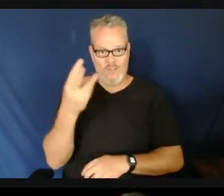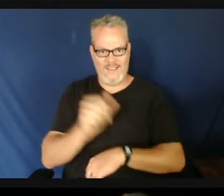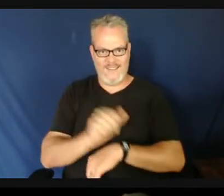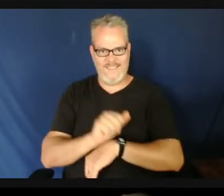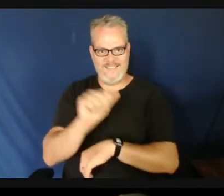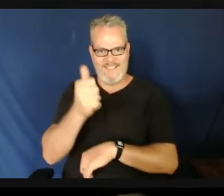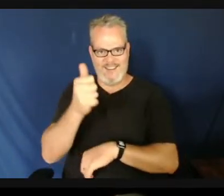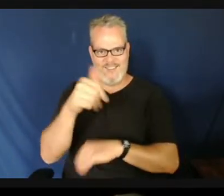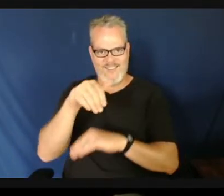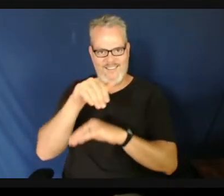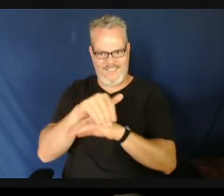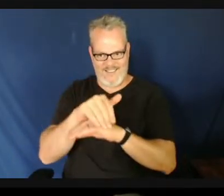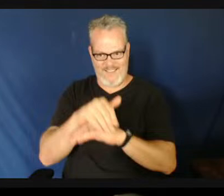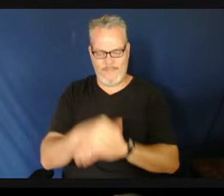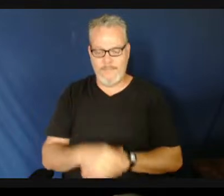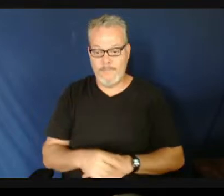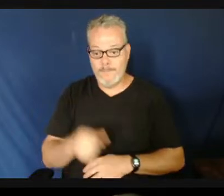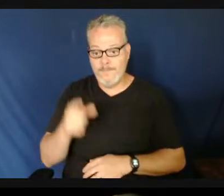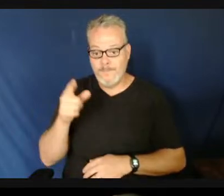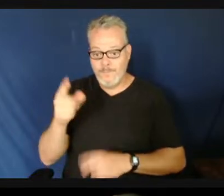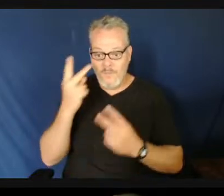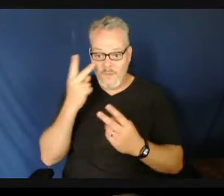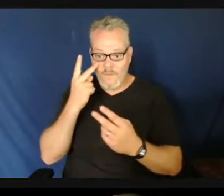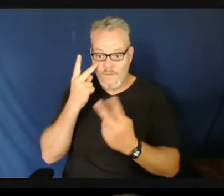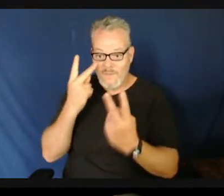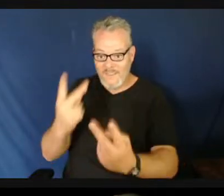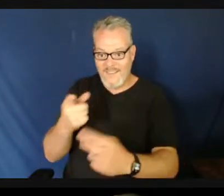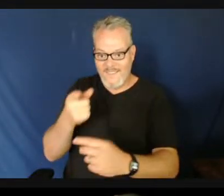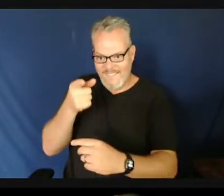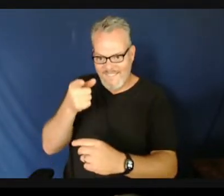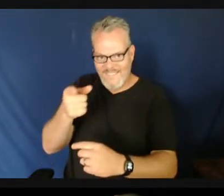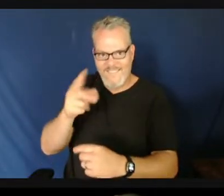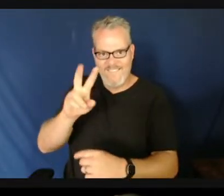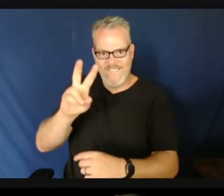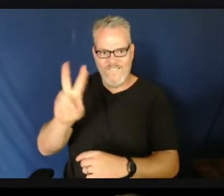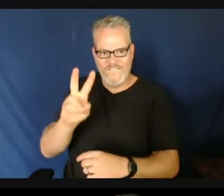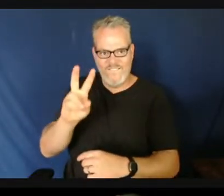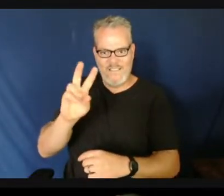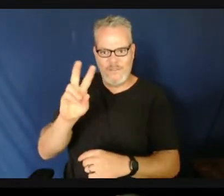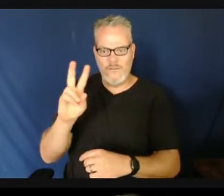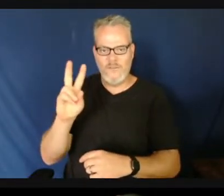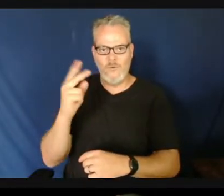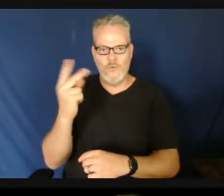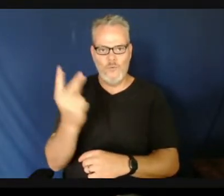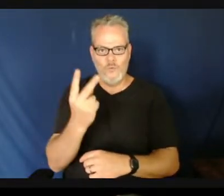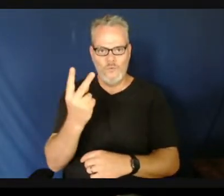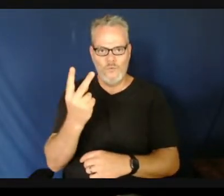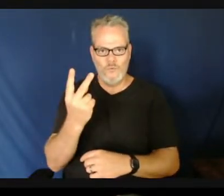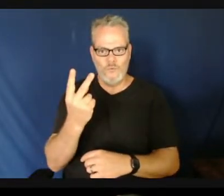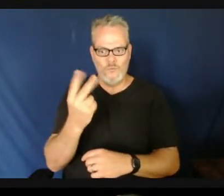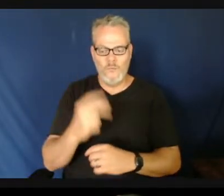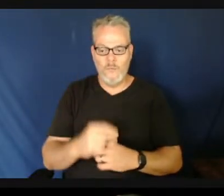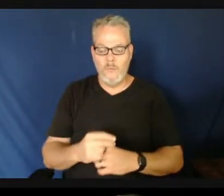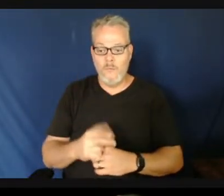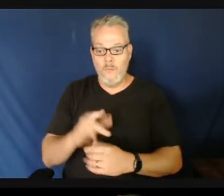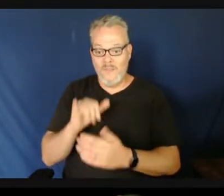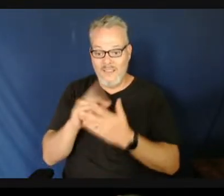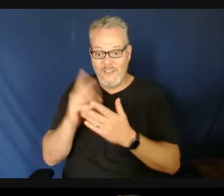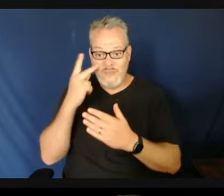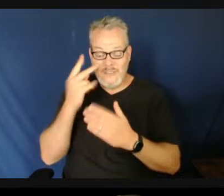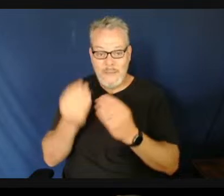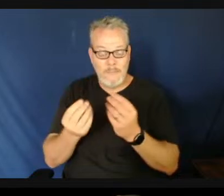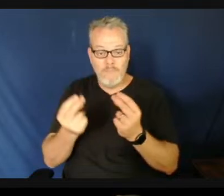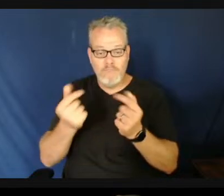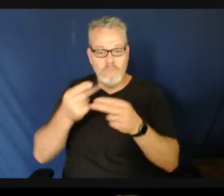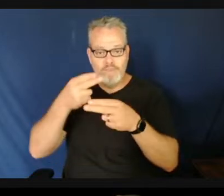Here's a view from the V2 of that similar angle, just on a loop there. You can see that brief, it took